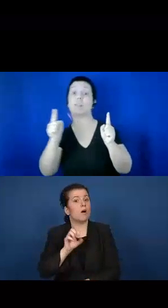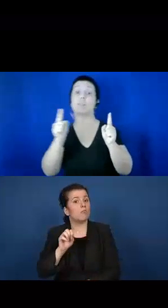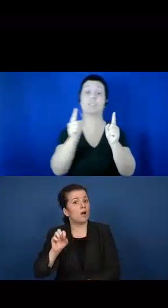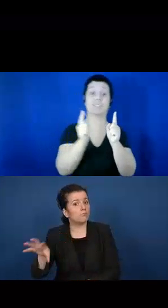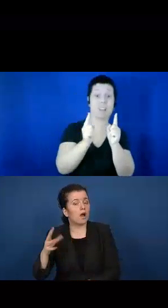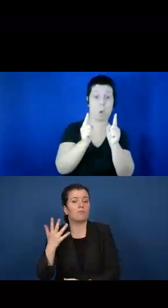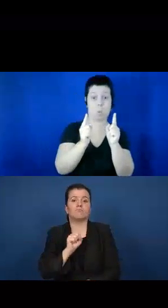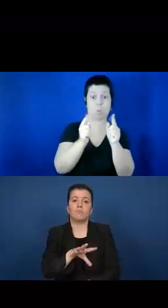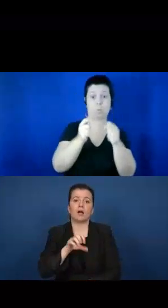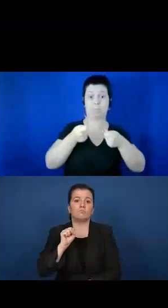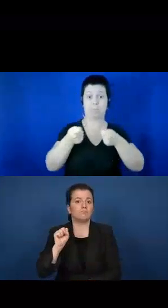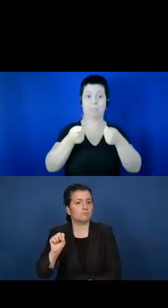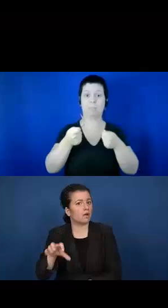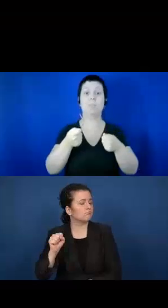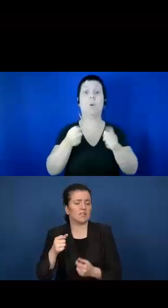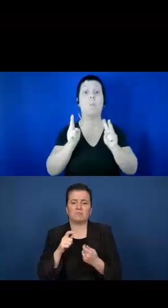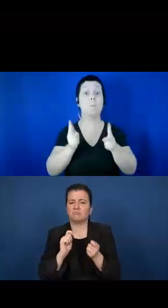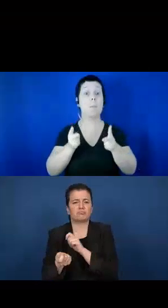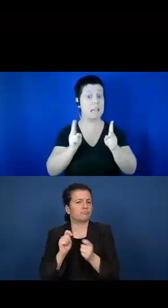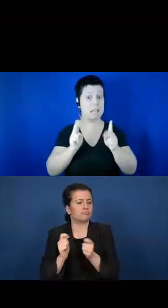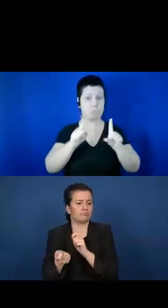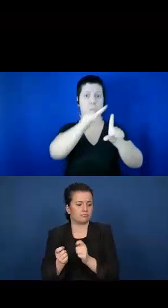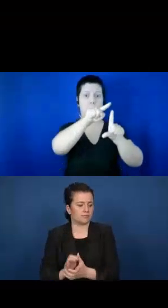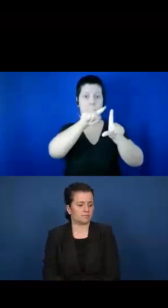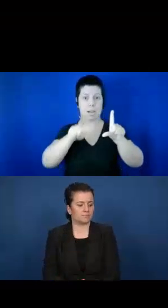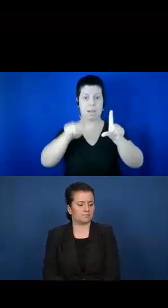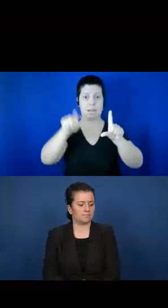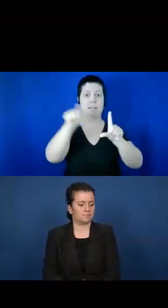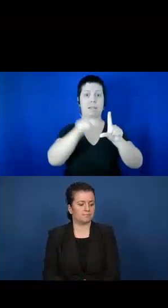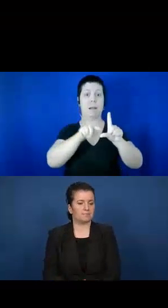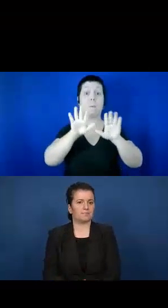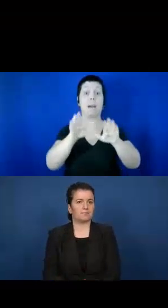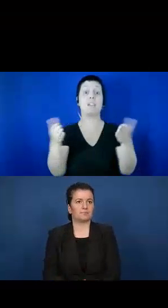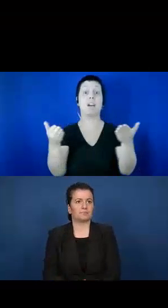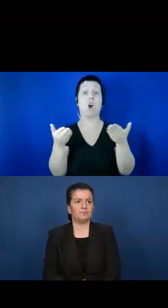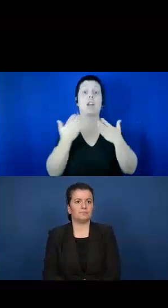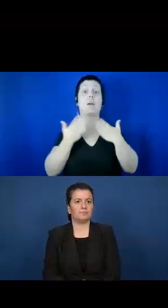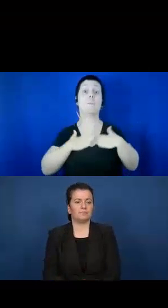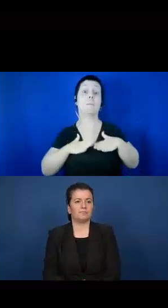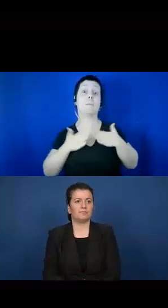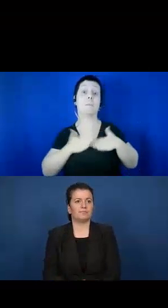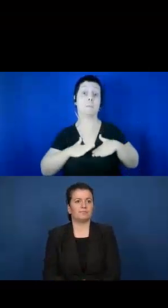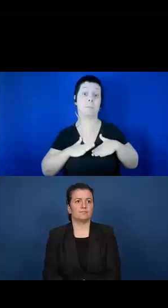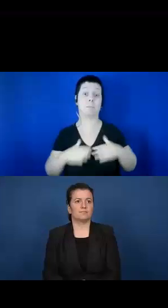same emergency haptogram, this time to run more slowly.